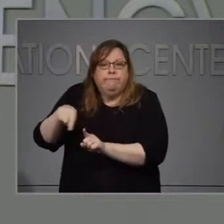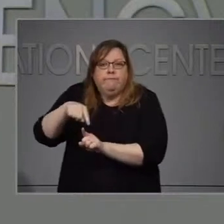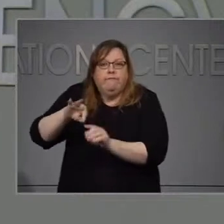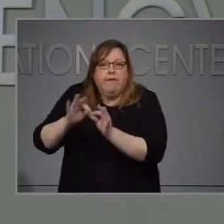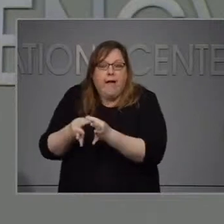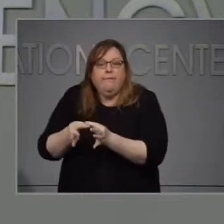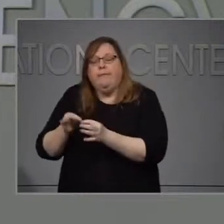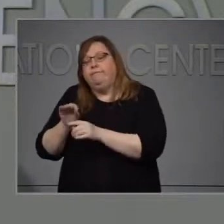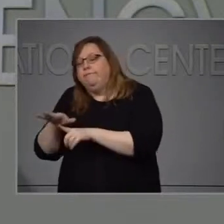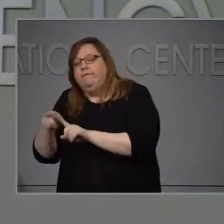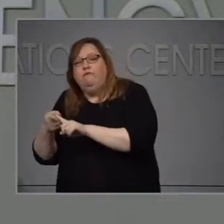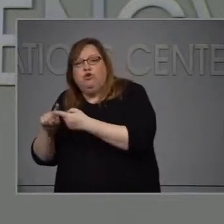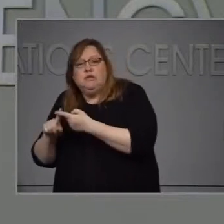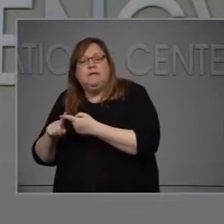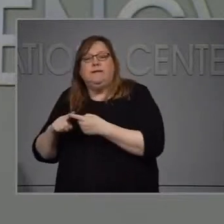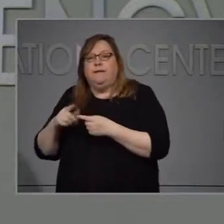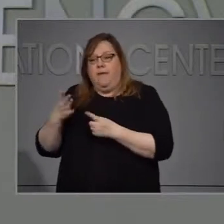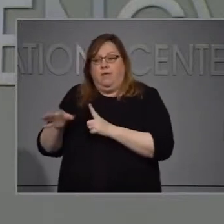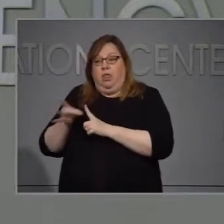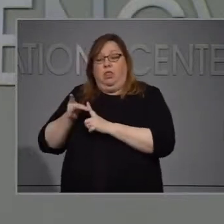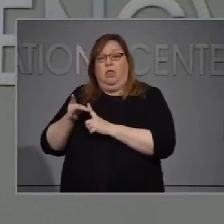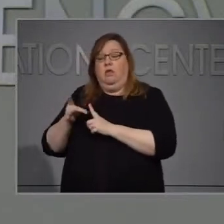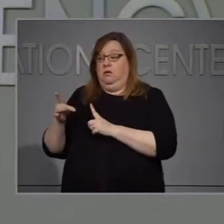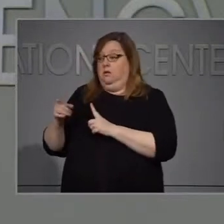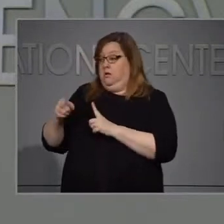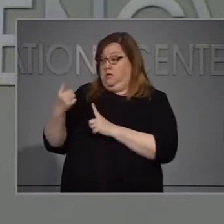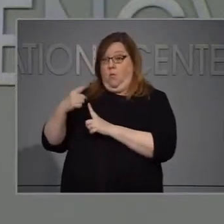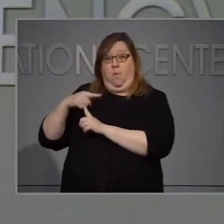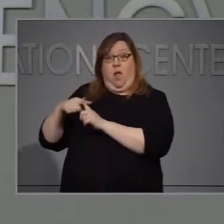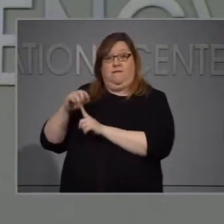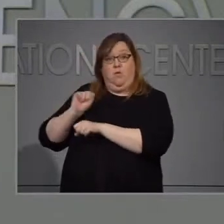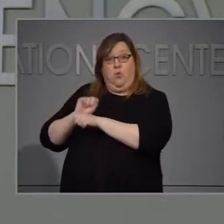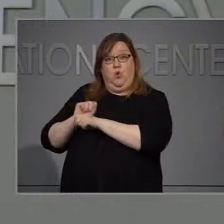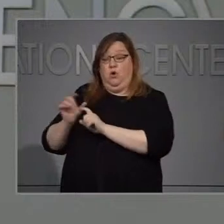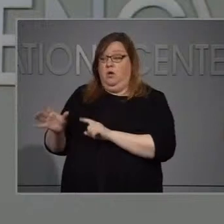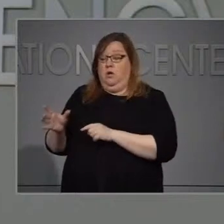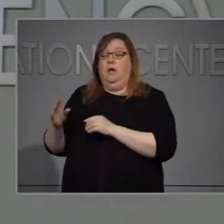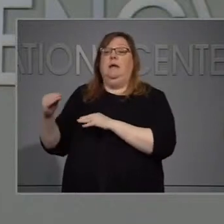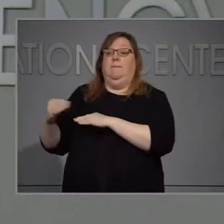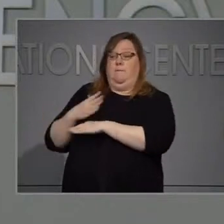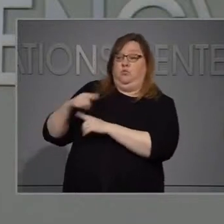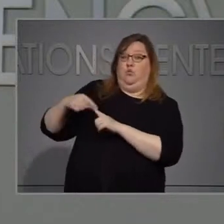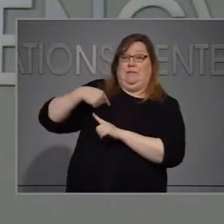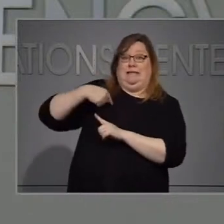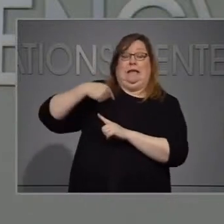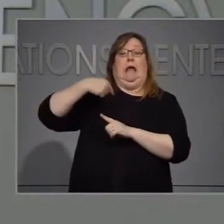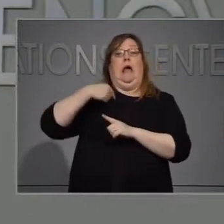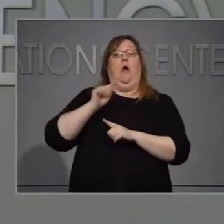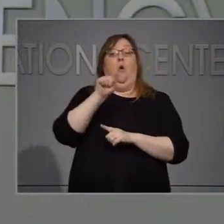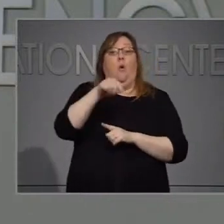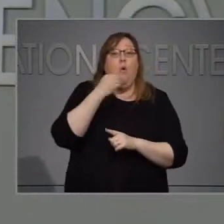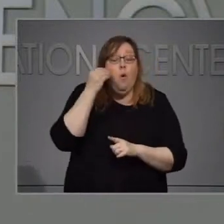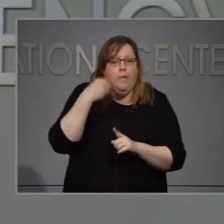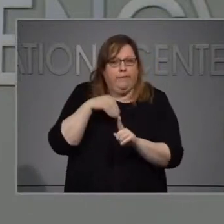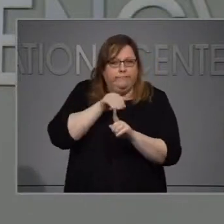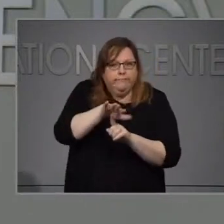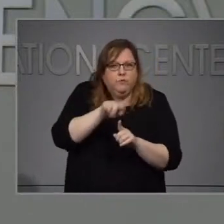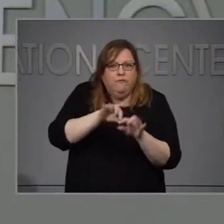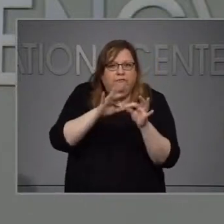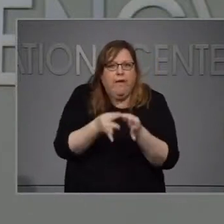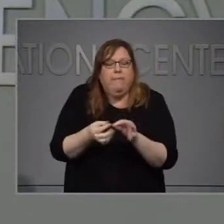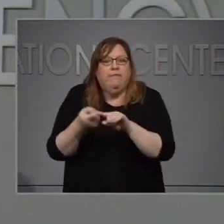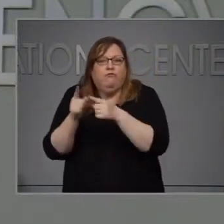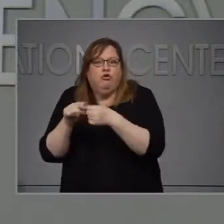site at where they are working. And then they bring it home and unfortunately also expose their family members and friends